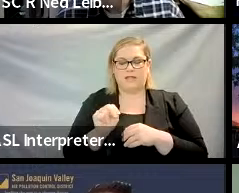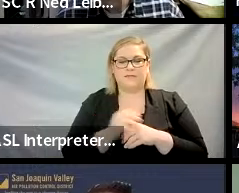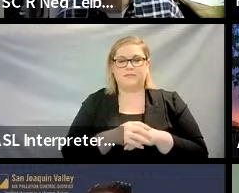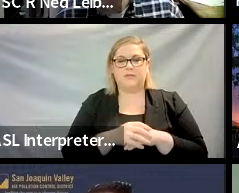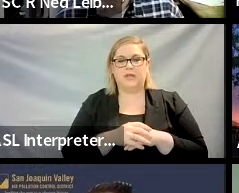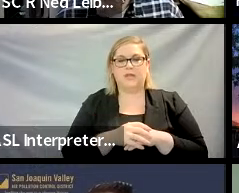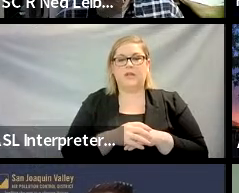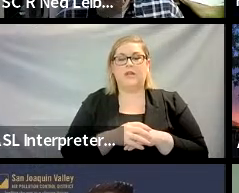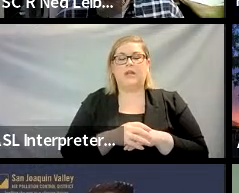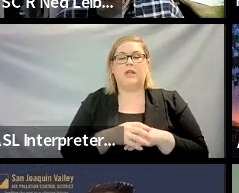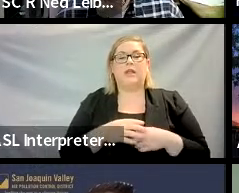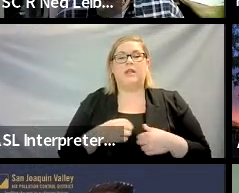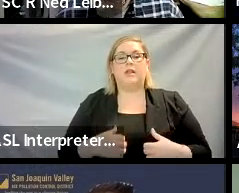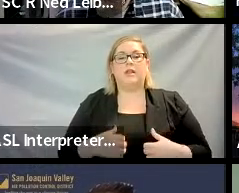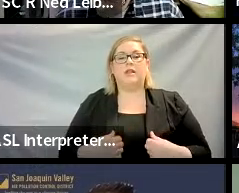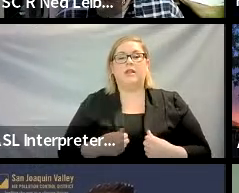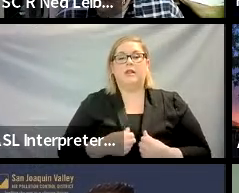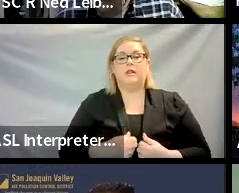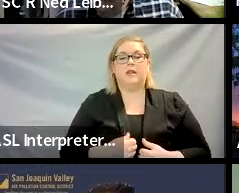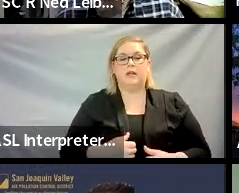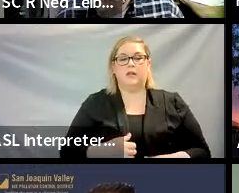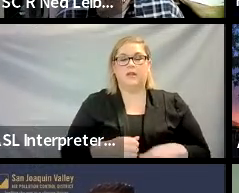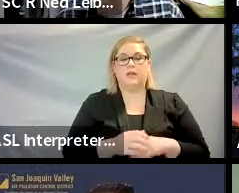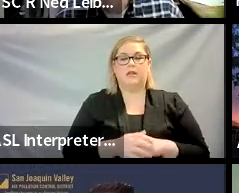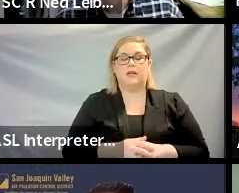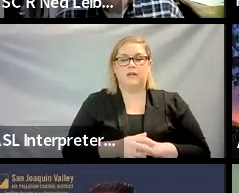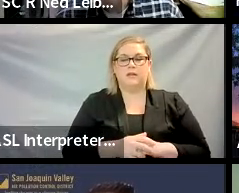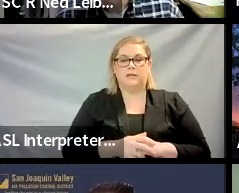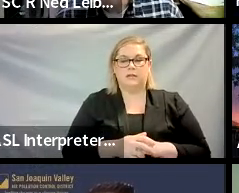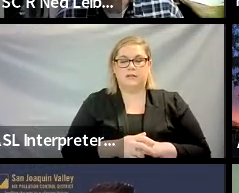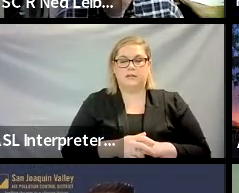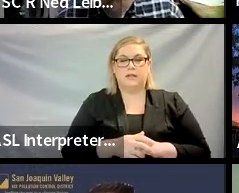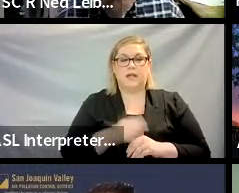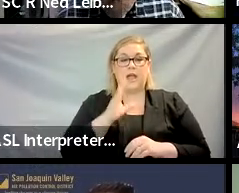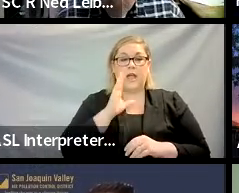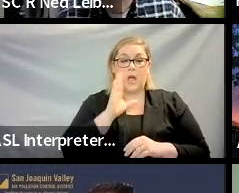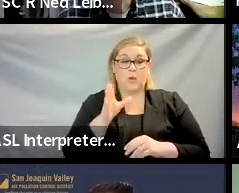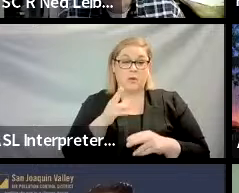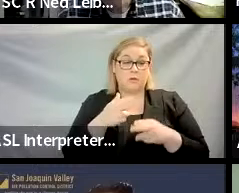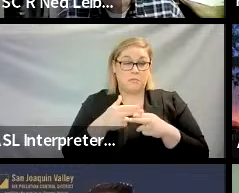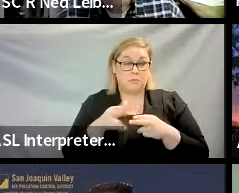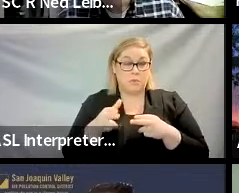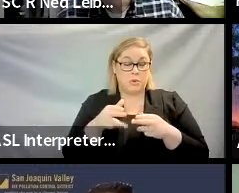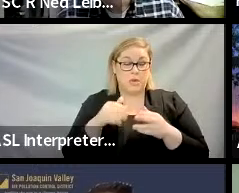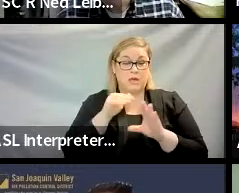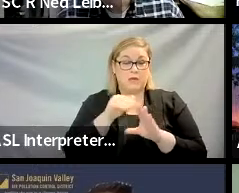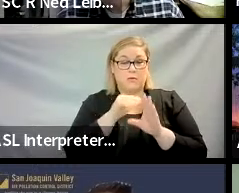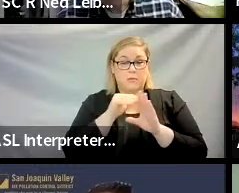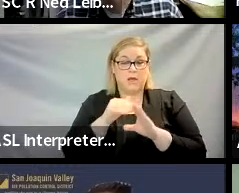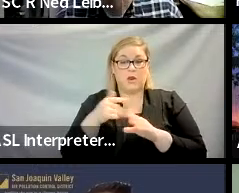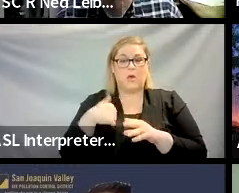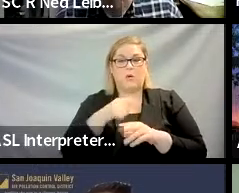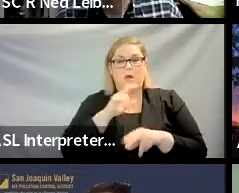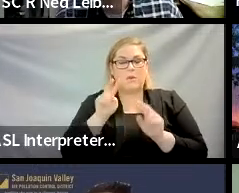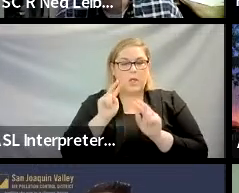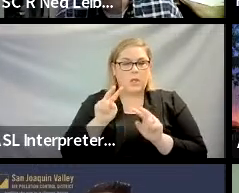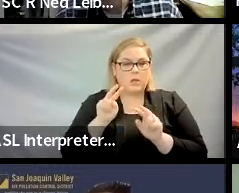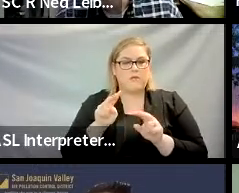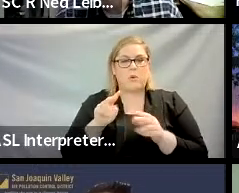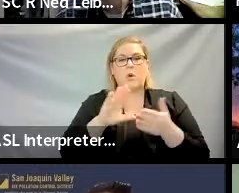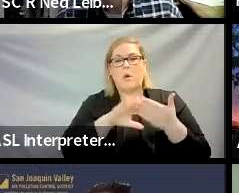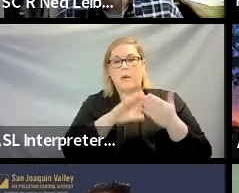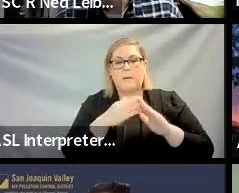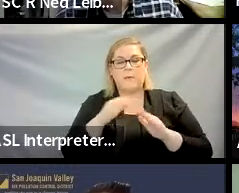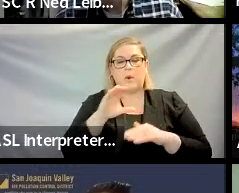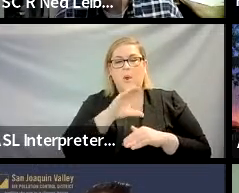So with that, we're actually, well, I'll do a brief reminder here that we're always looking for community co-hosts